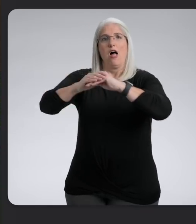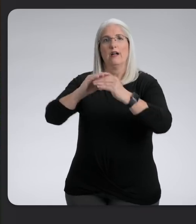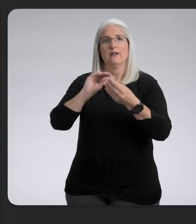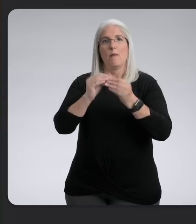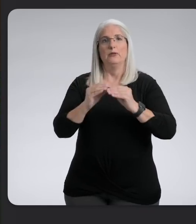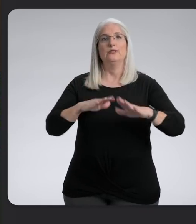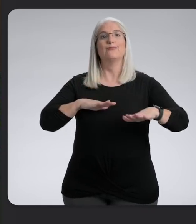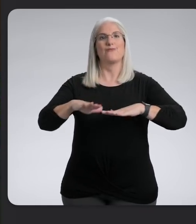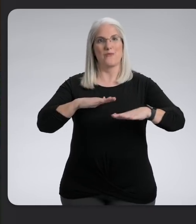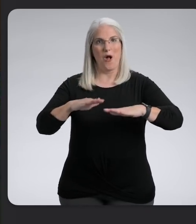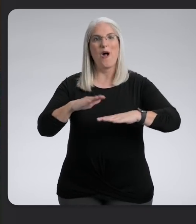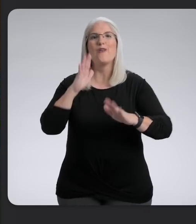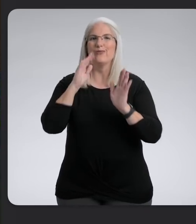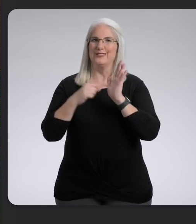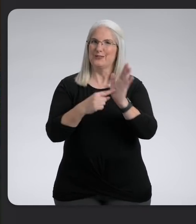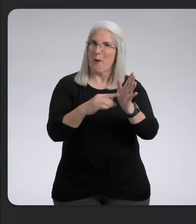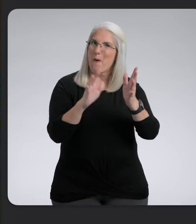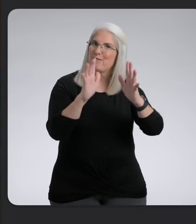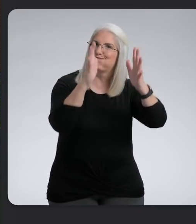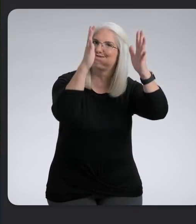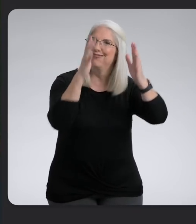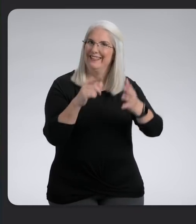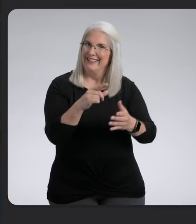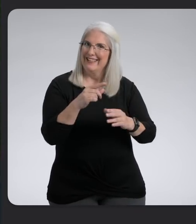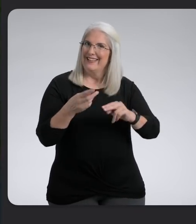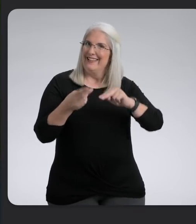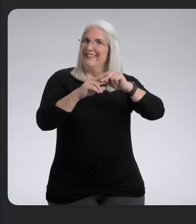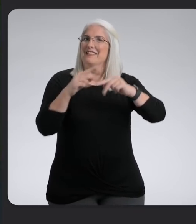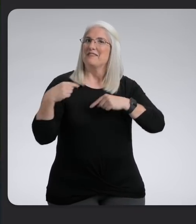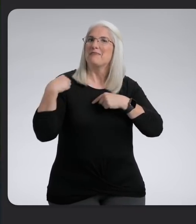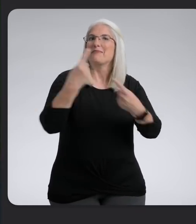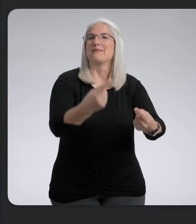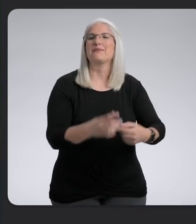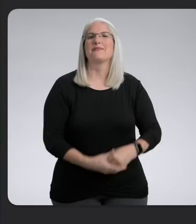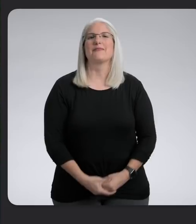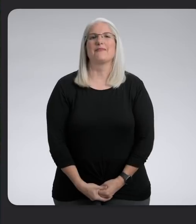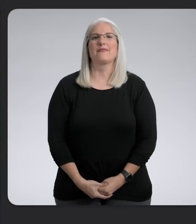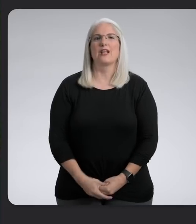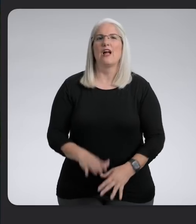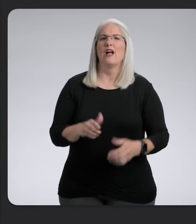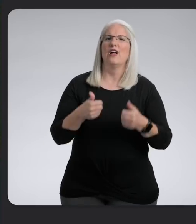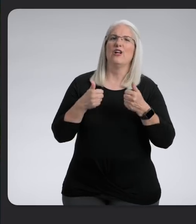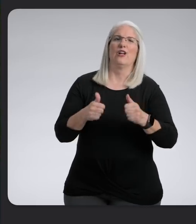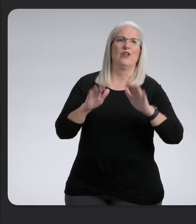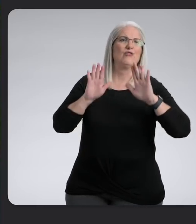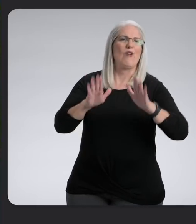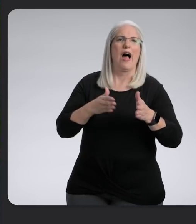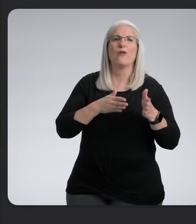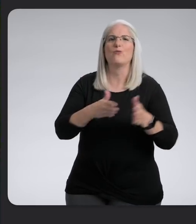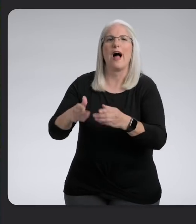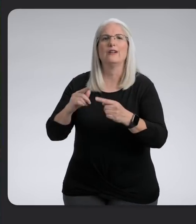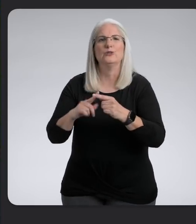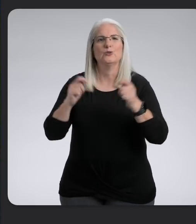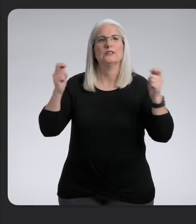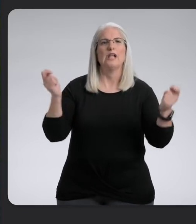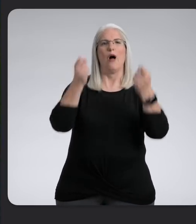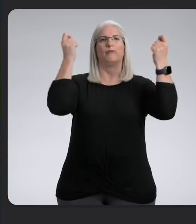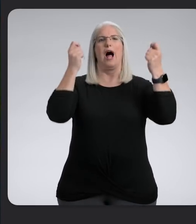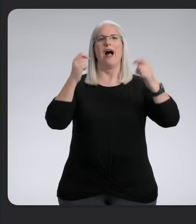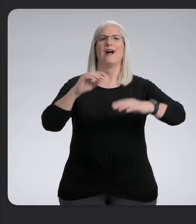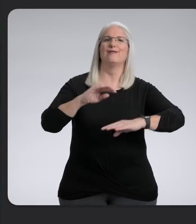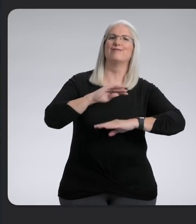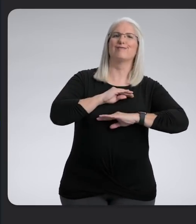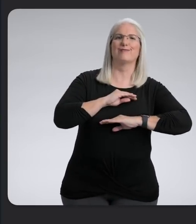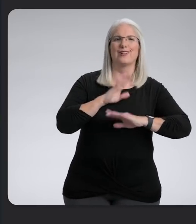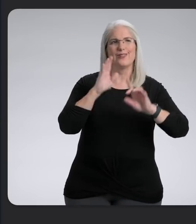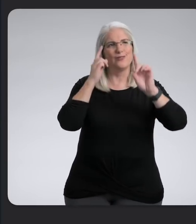that your steps taken have increased over the last few months. This is a great way to celebrate progress towards meeting your health goals and a powerful new way